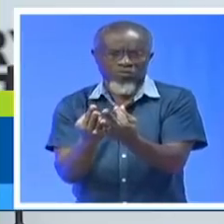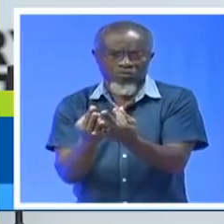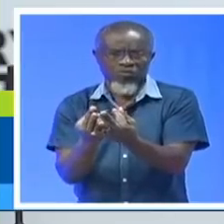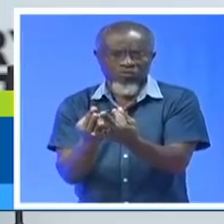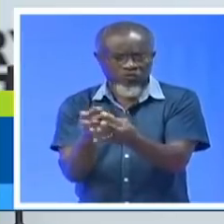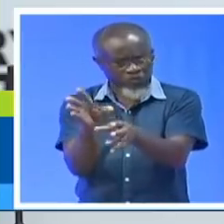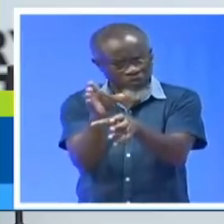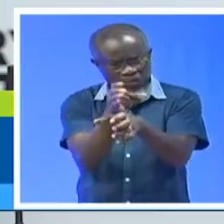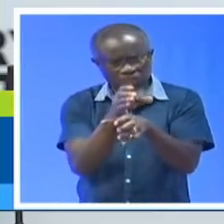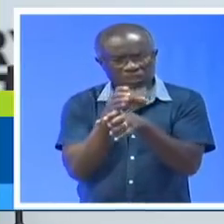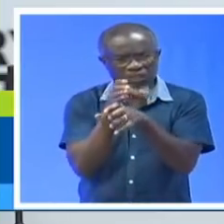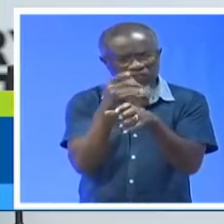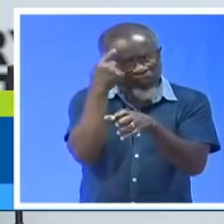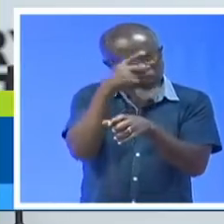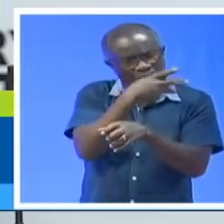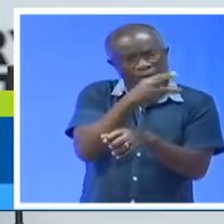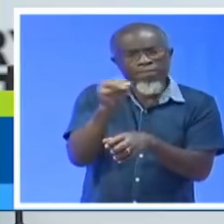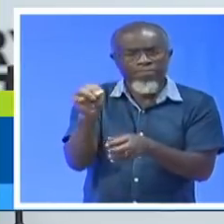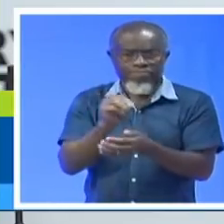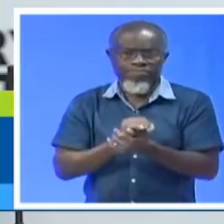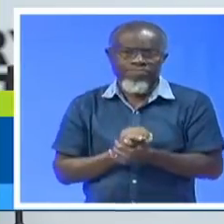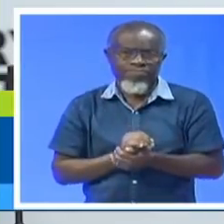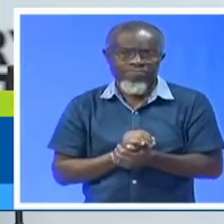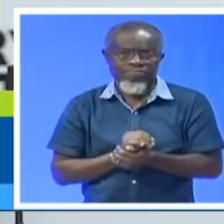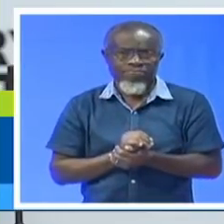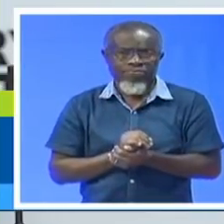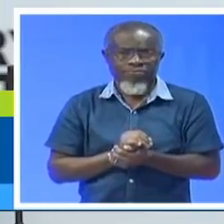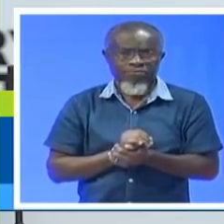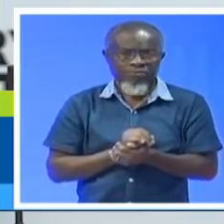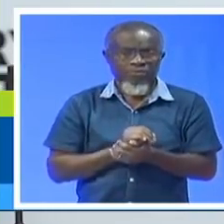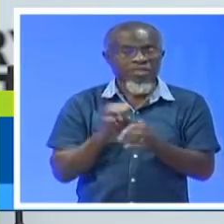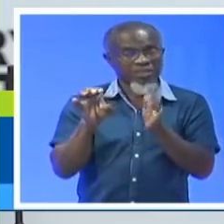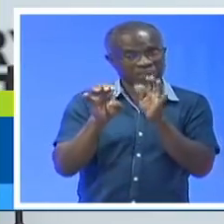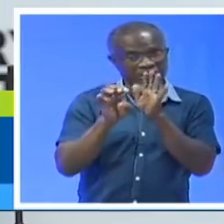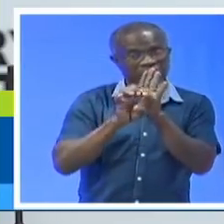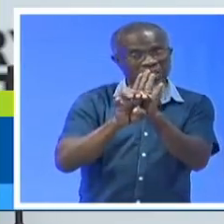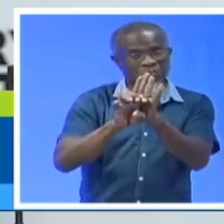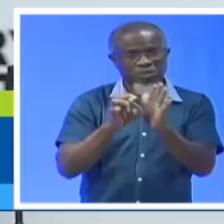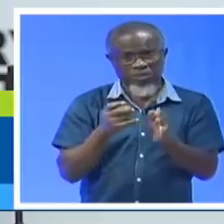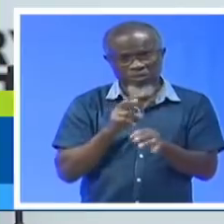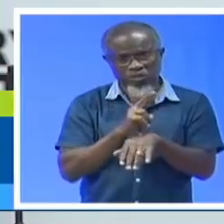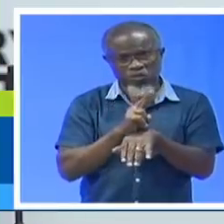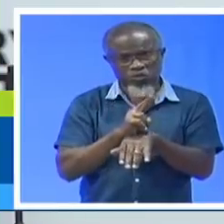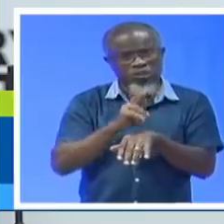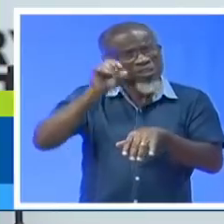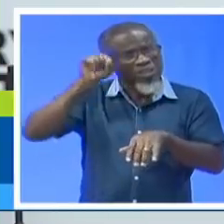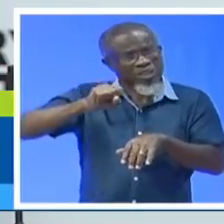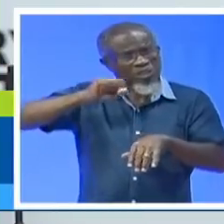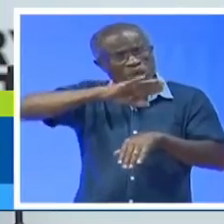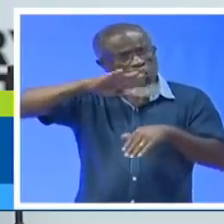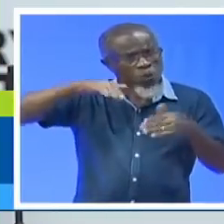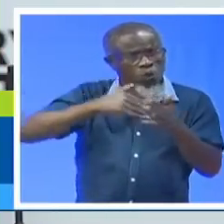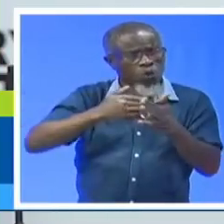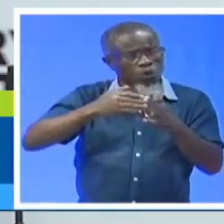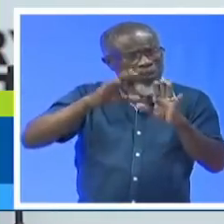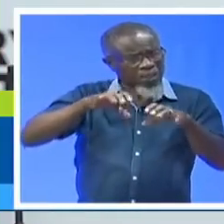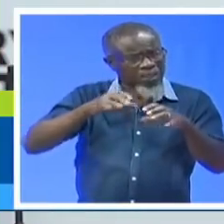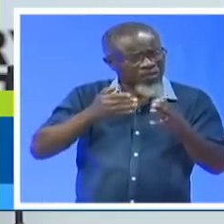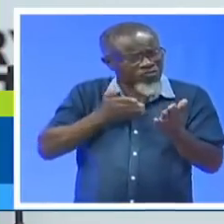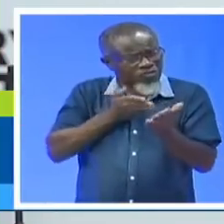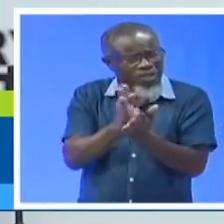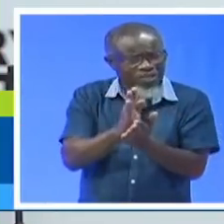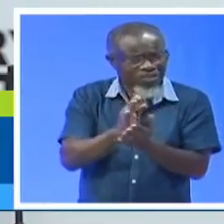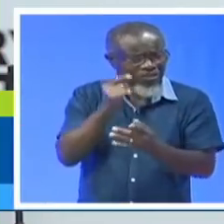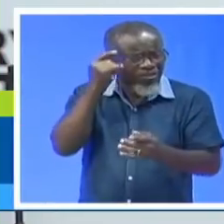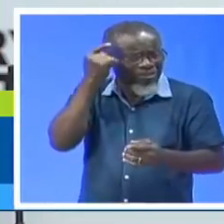I always say, Richard, the example that I use is that, yes, all of us have free choice, but